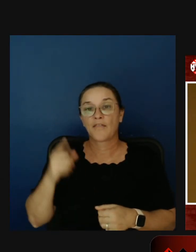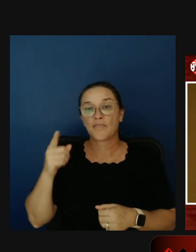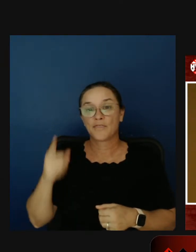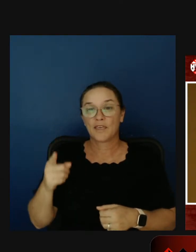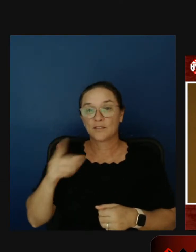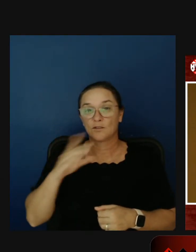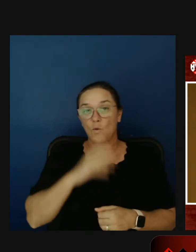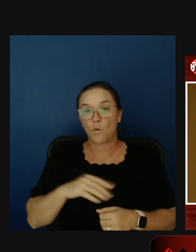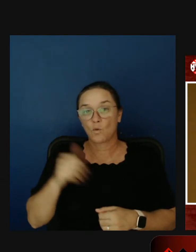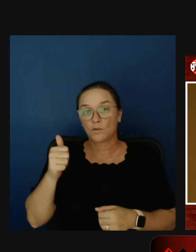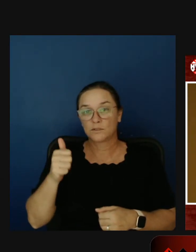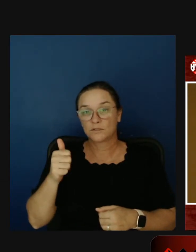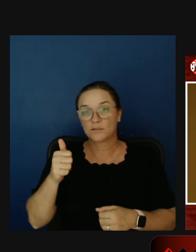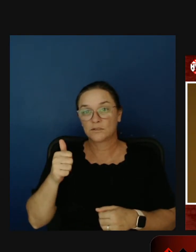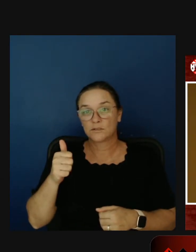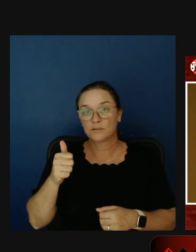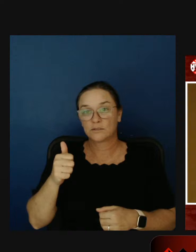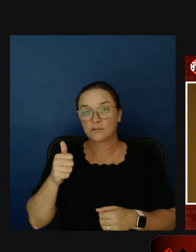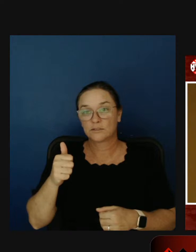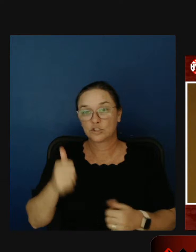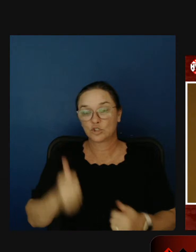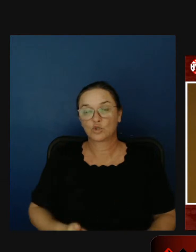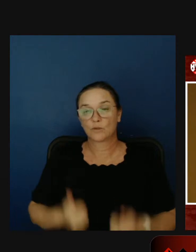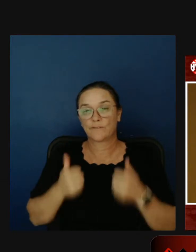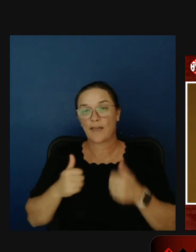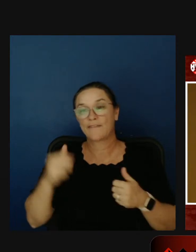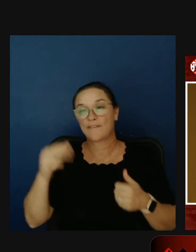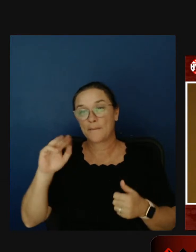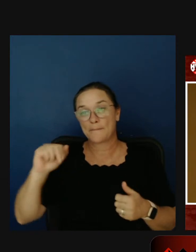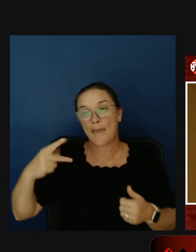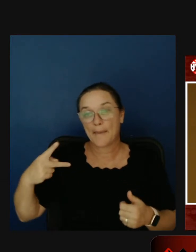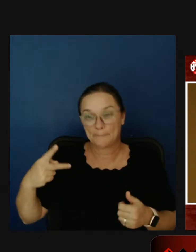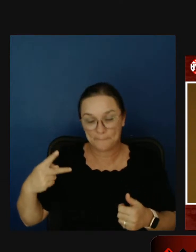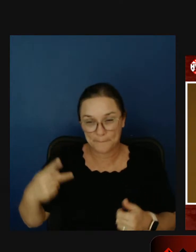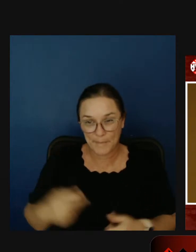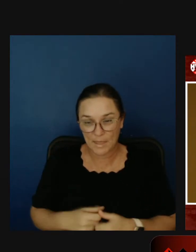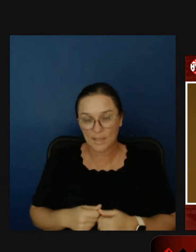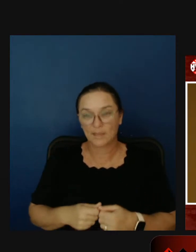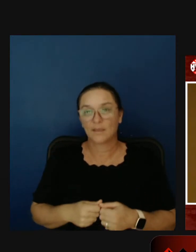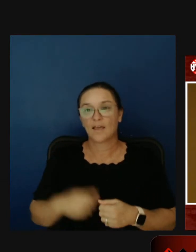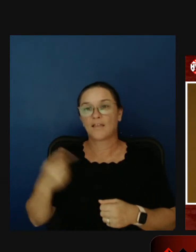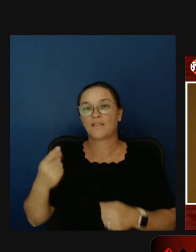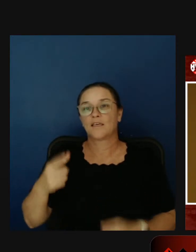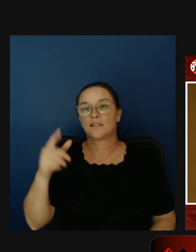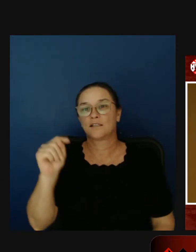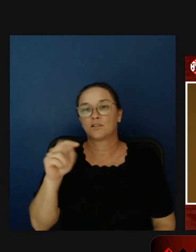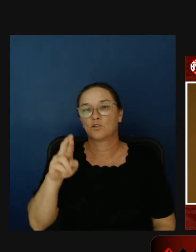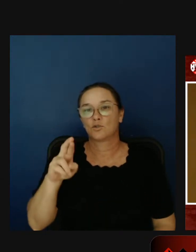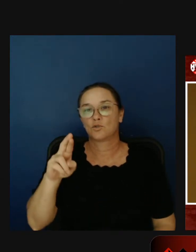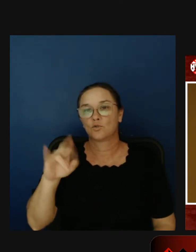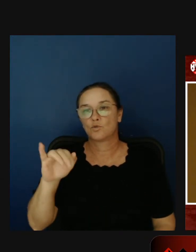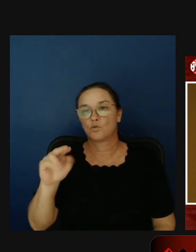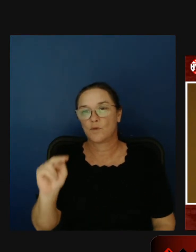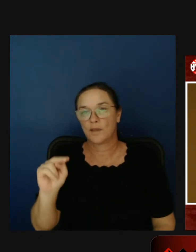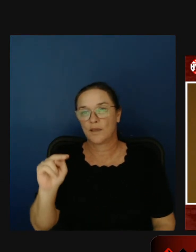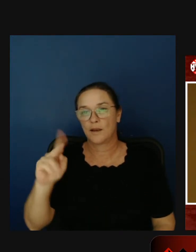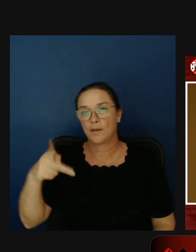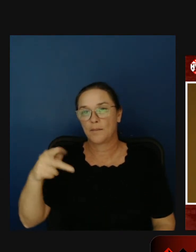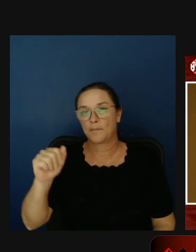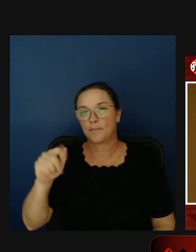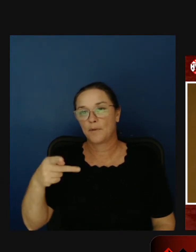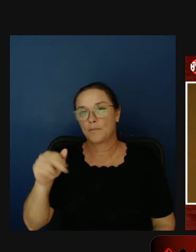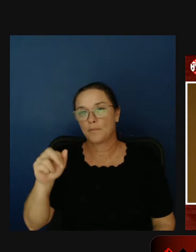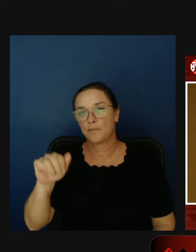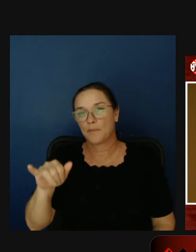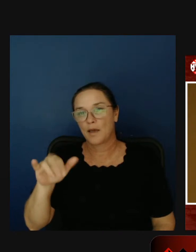oldest surviving map that is known. So this is the Turin Papyrus map. It's from Egypt, and it's thought to